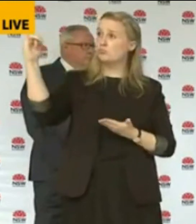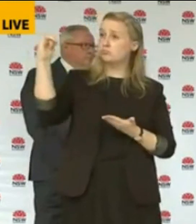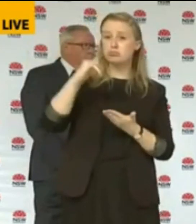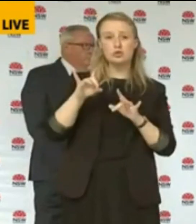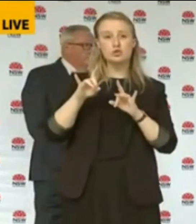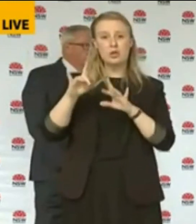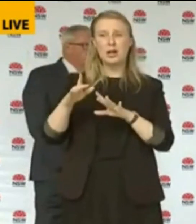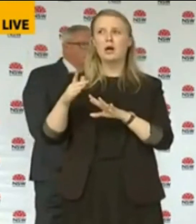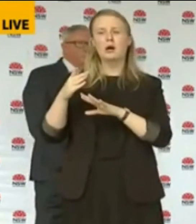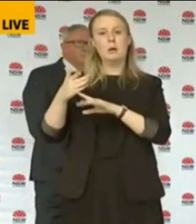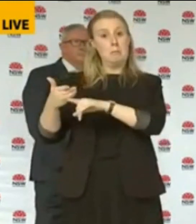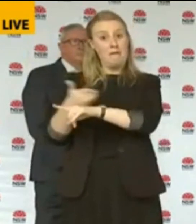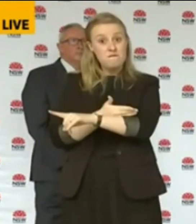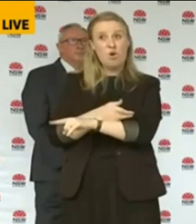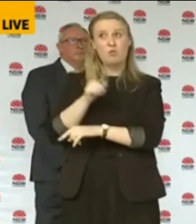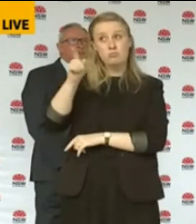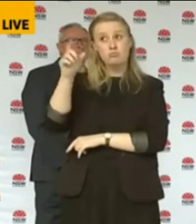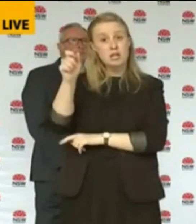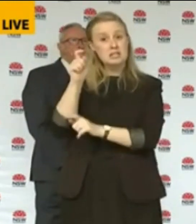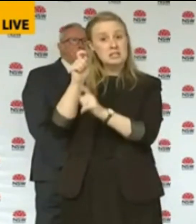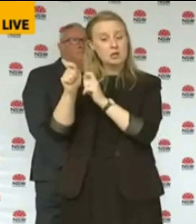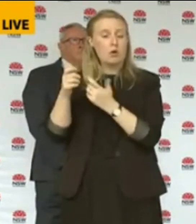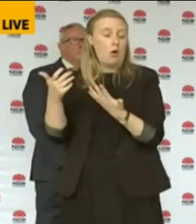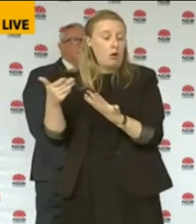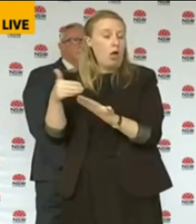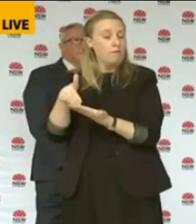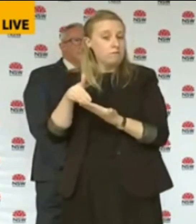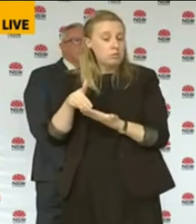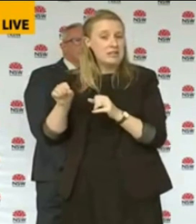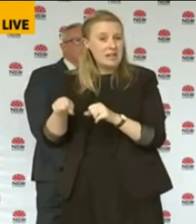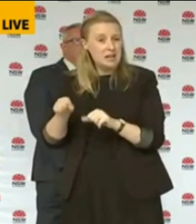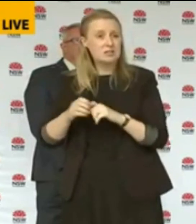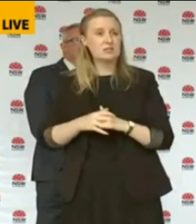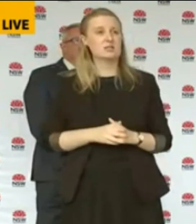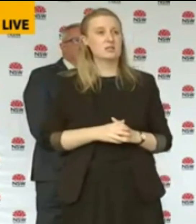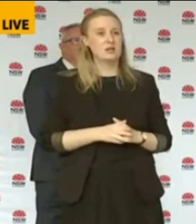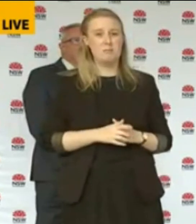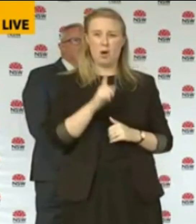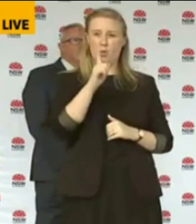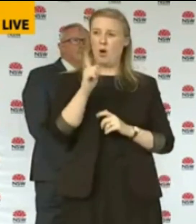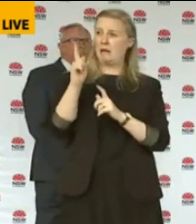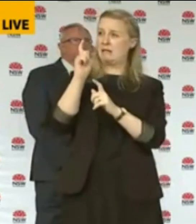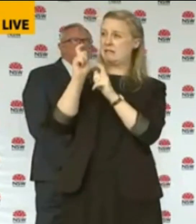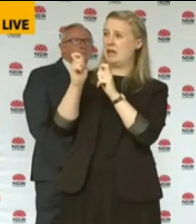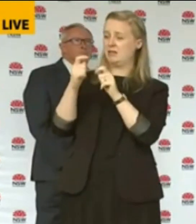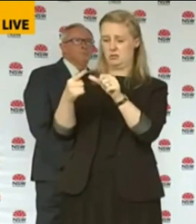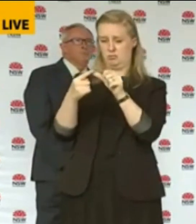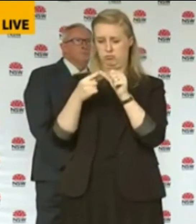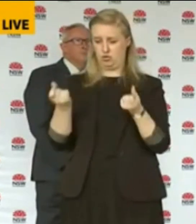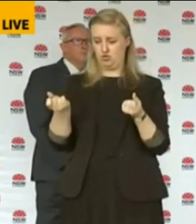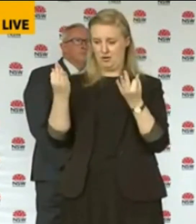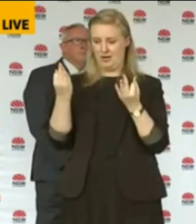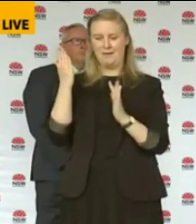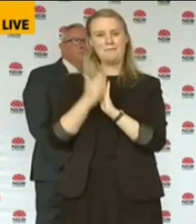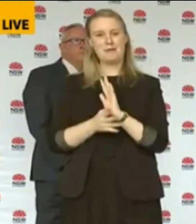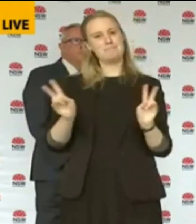circumstances. I think, though, we should really just emphasise that, I remember I've said it multiple times, that a single test does not determine it. So if